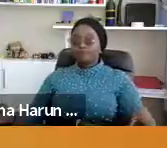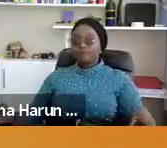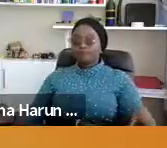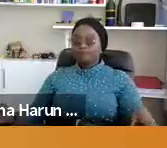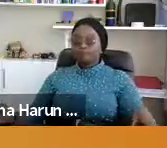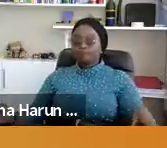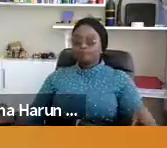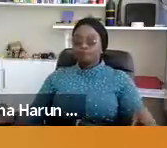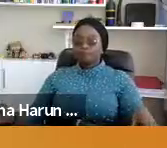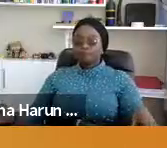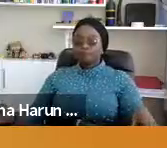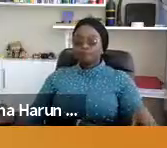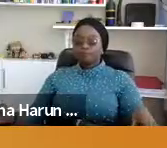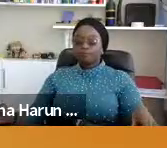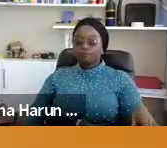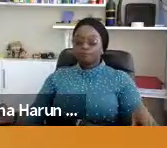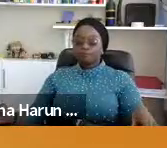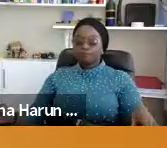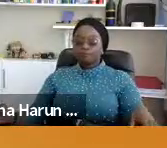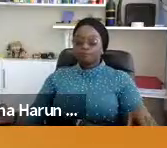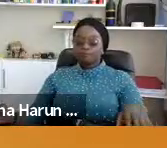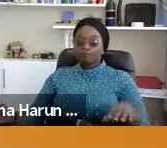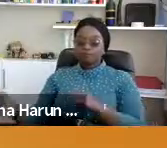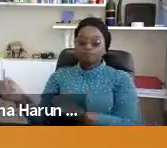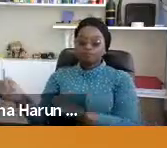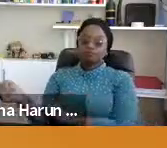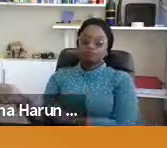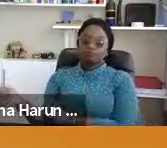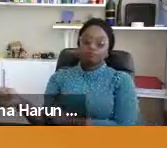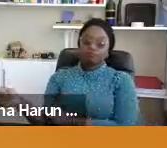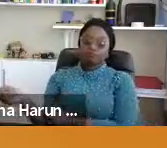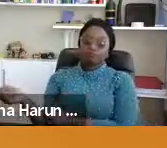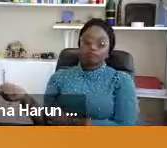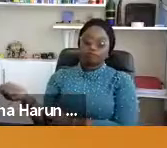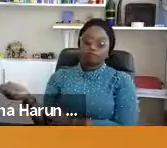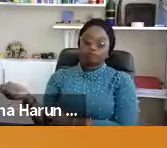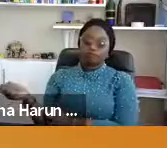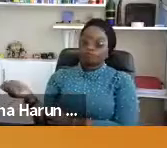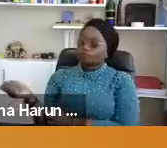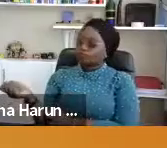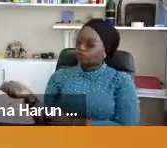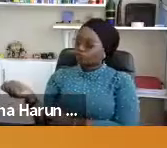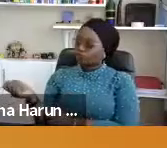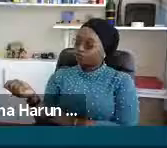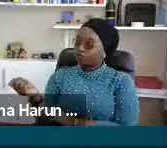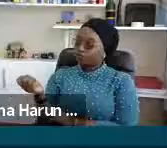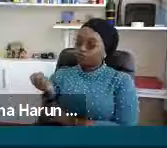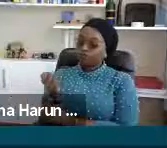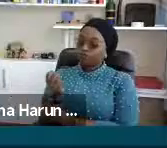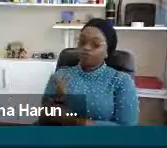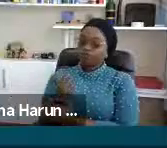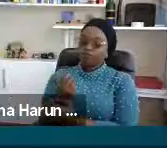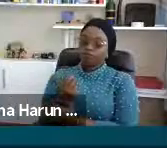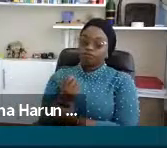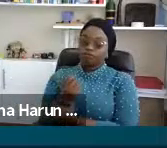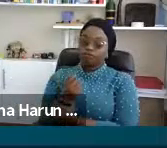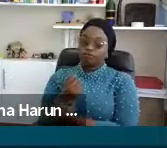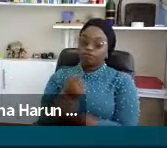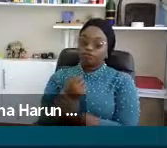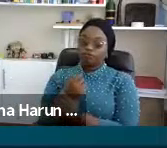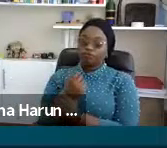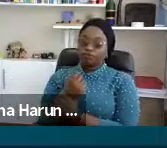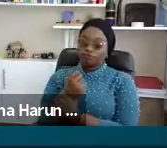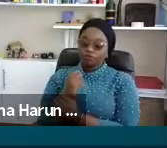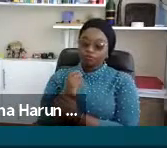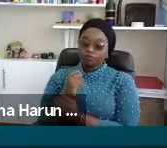one. And this is the marketing you're targeting in the next 7 to 10 years when it comes to wheelchairs. And whereas